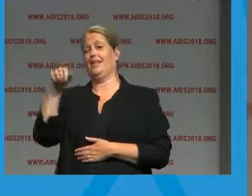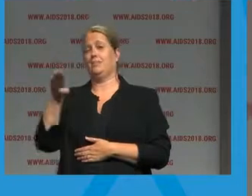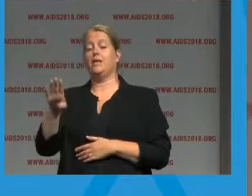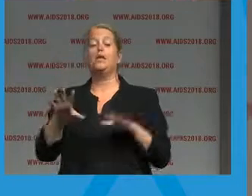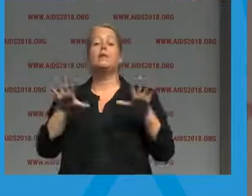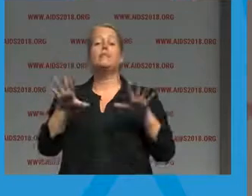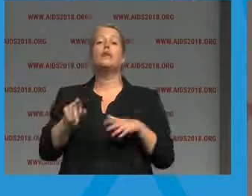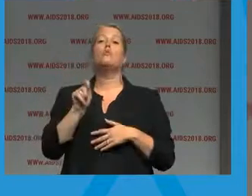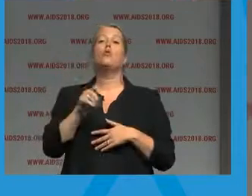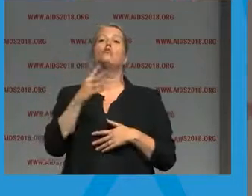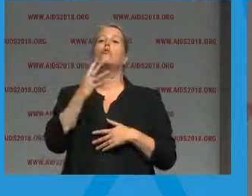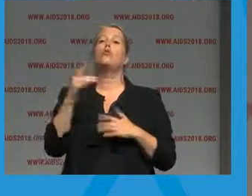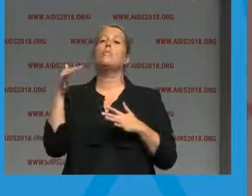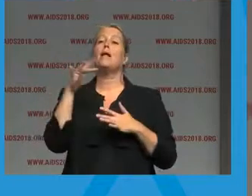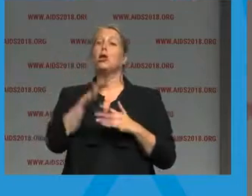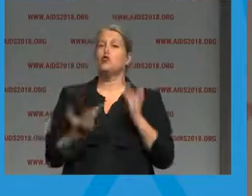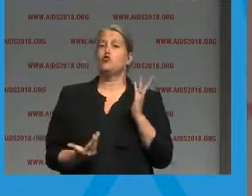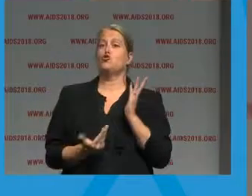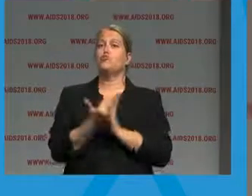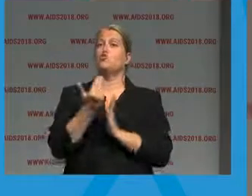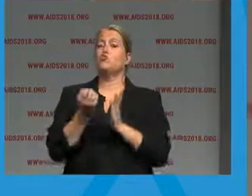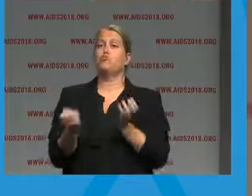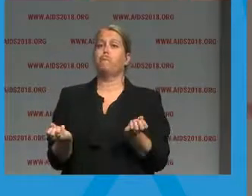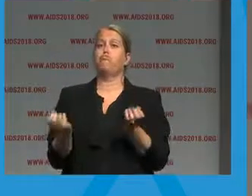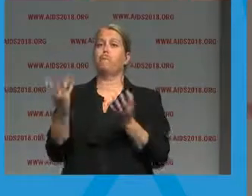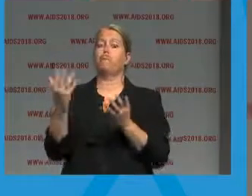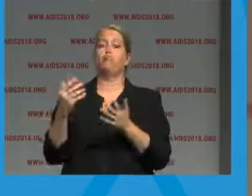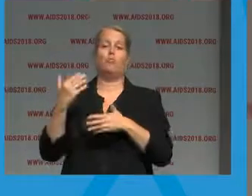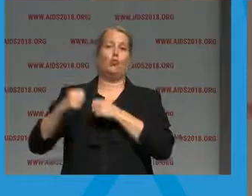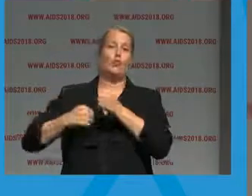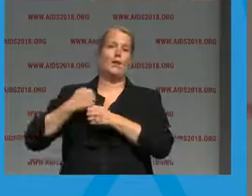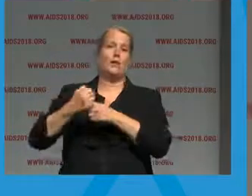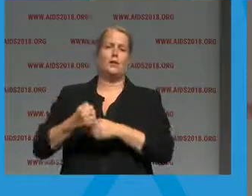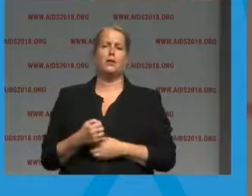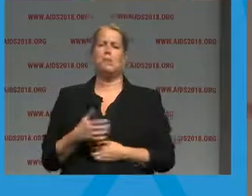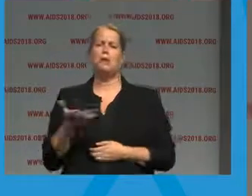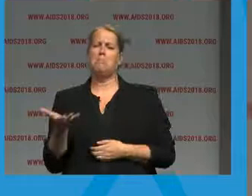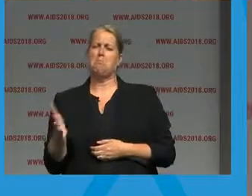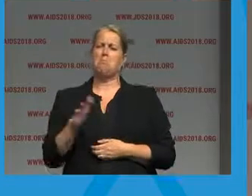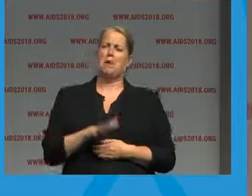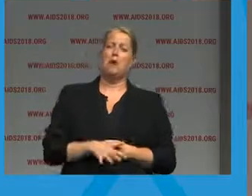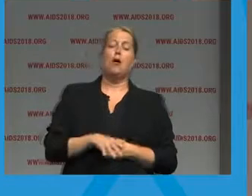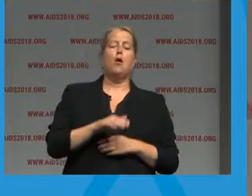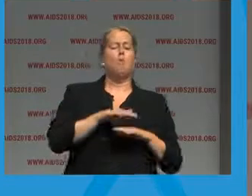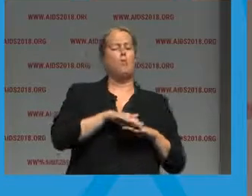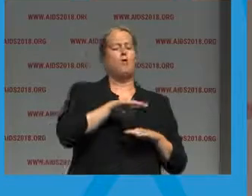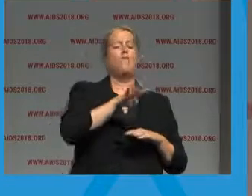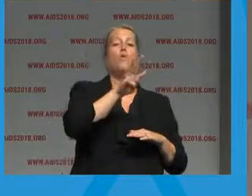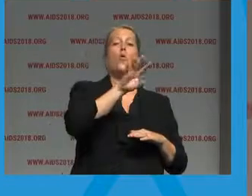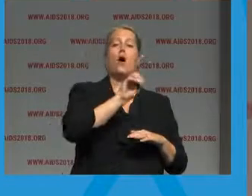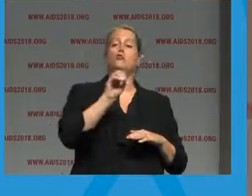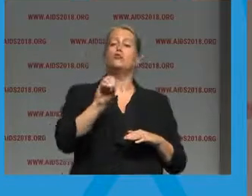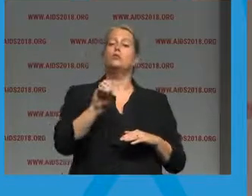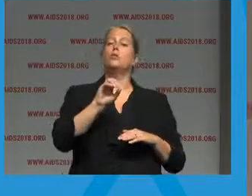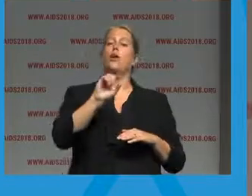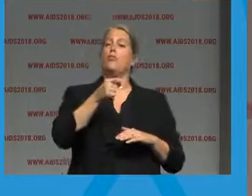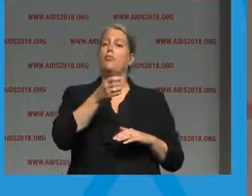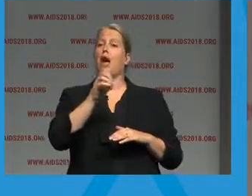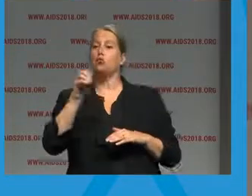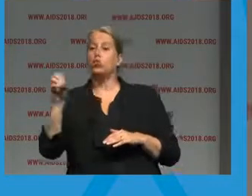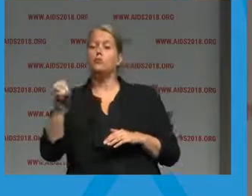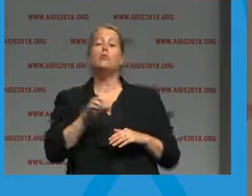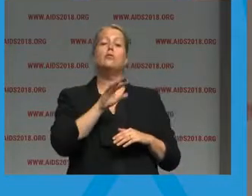new infections annually. A little over 400,000 of the TB deaths are